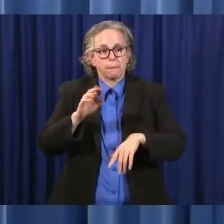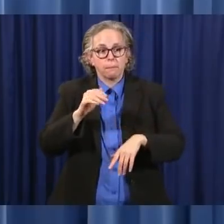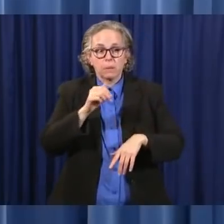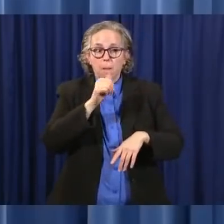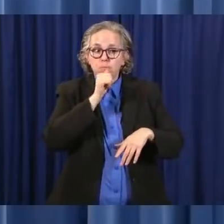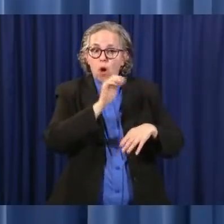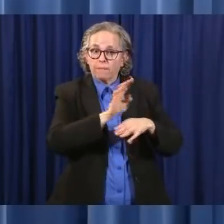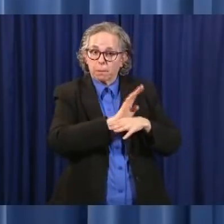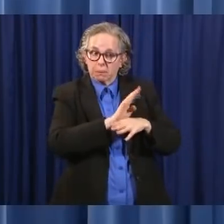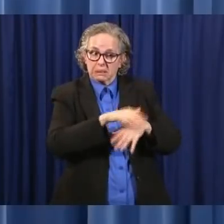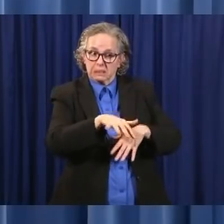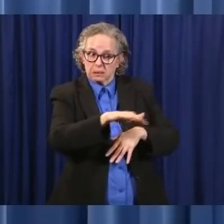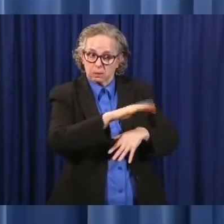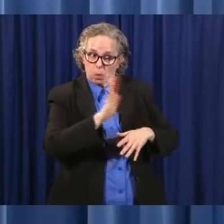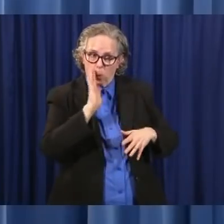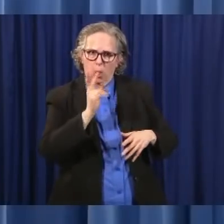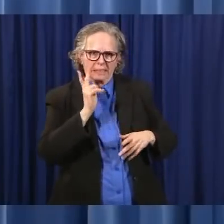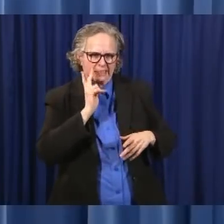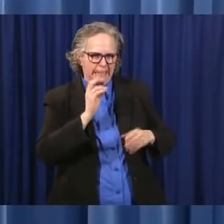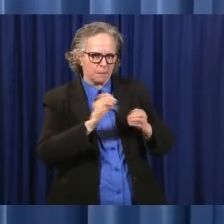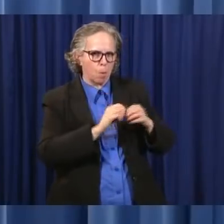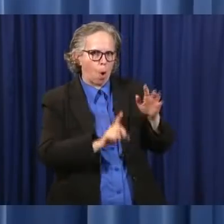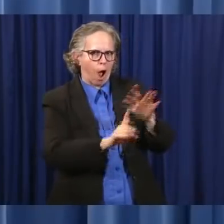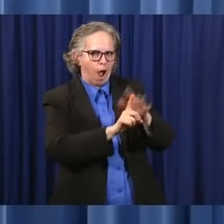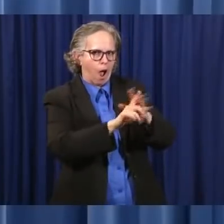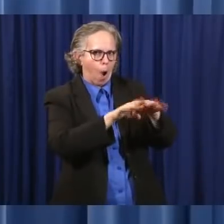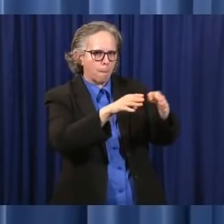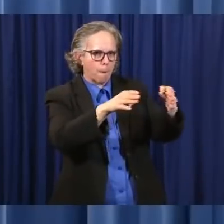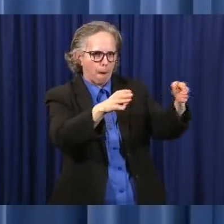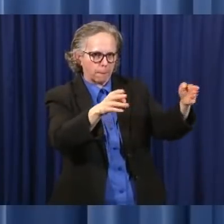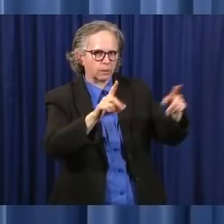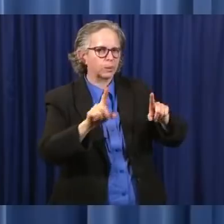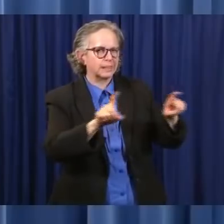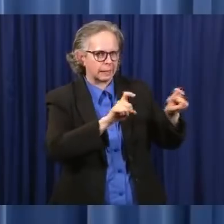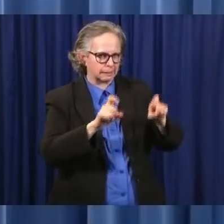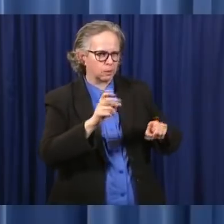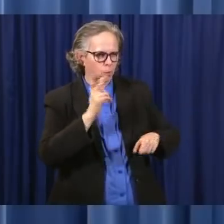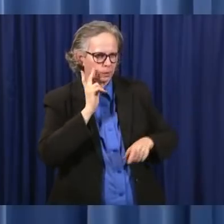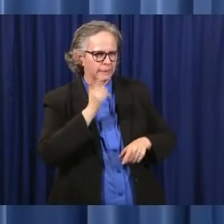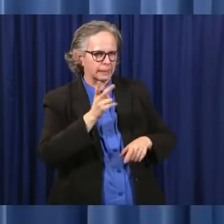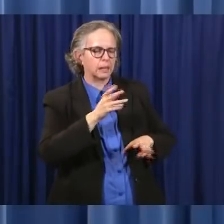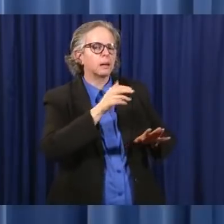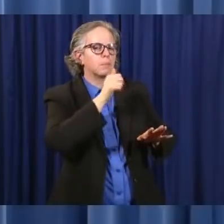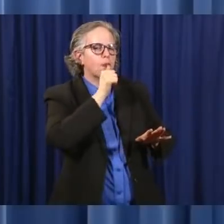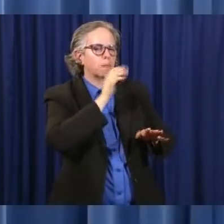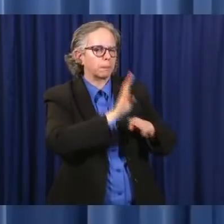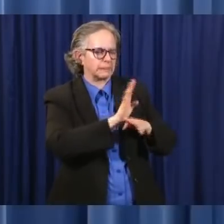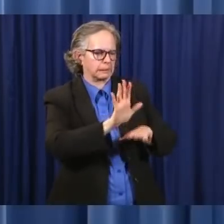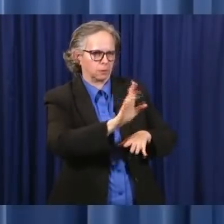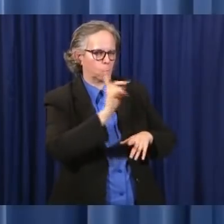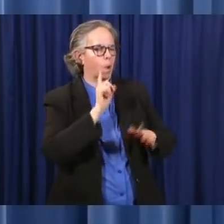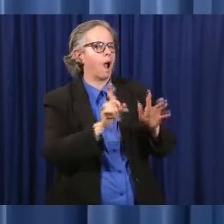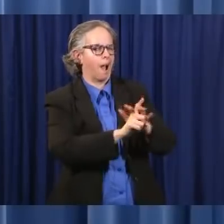private sector roll in with testing. What our testing has to be is